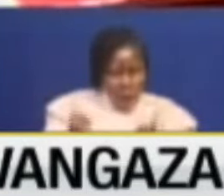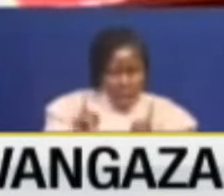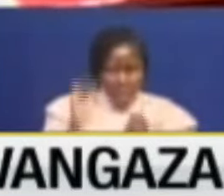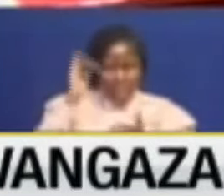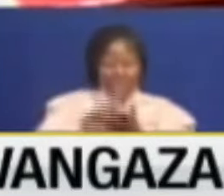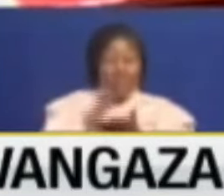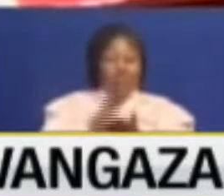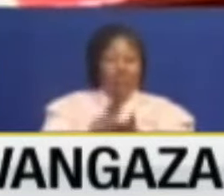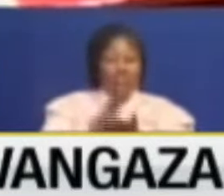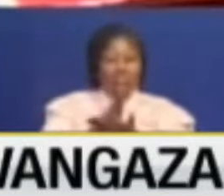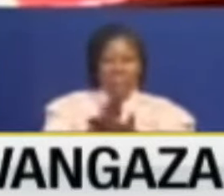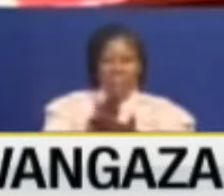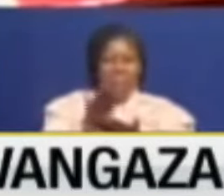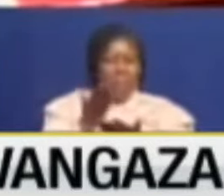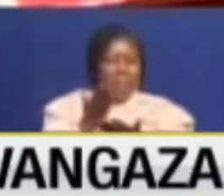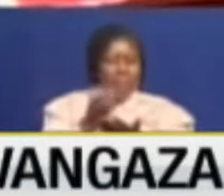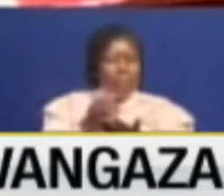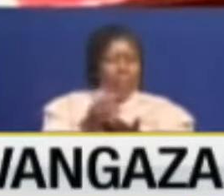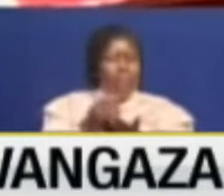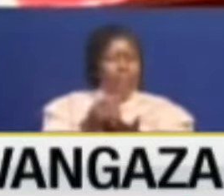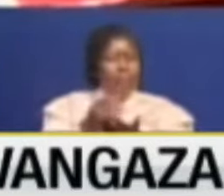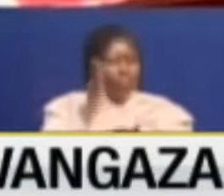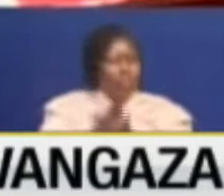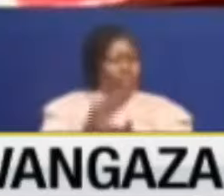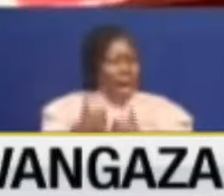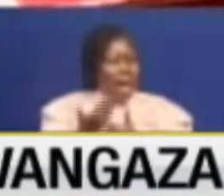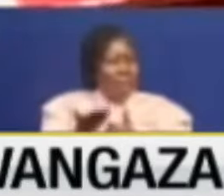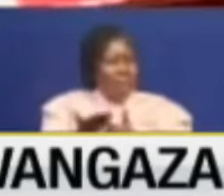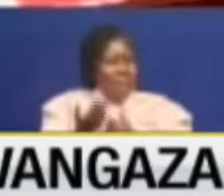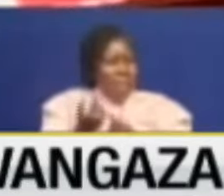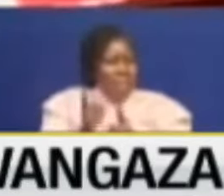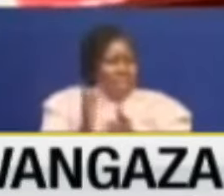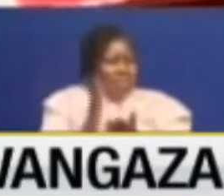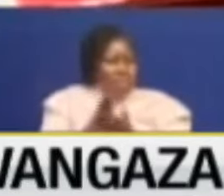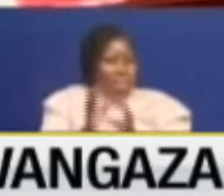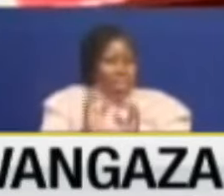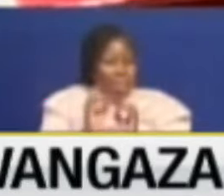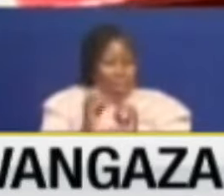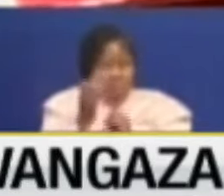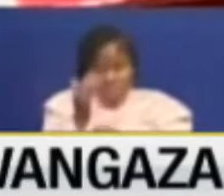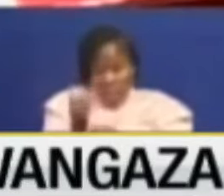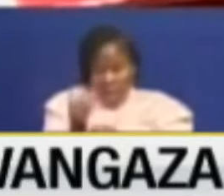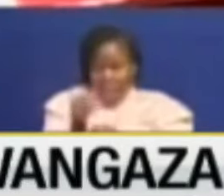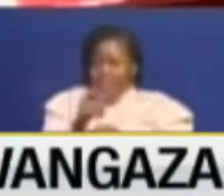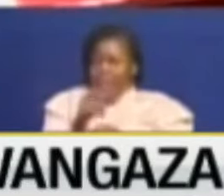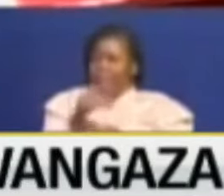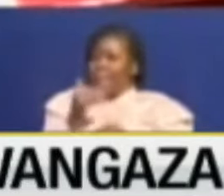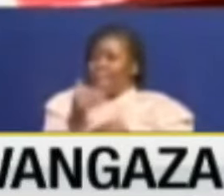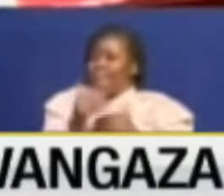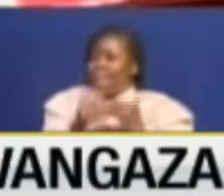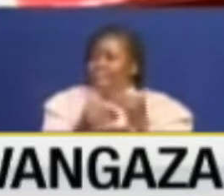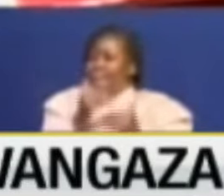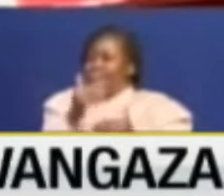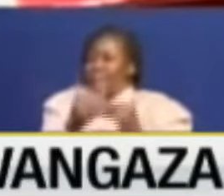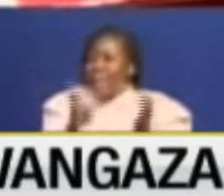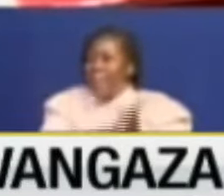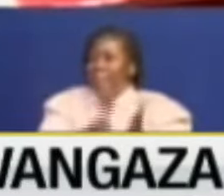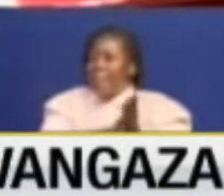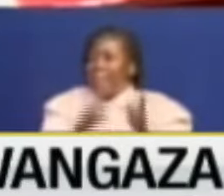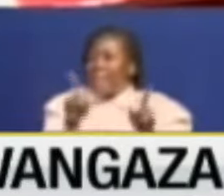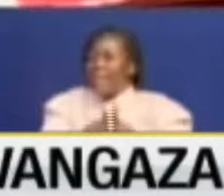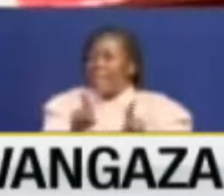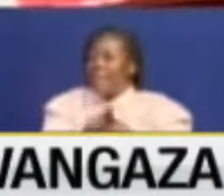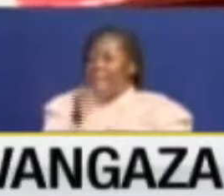indeed there might be some truth in it. It does not make it the truth just because they keep on repeating that